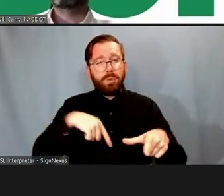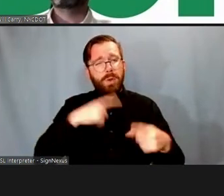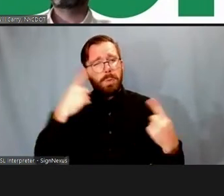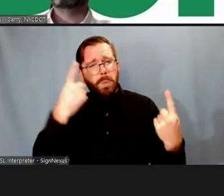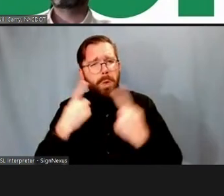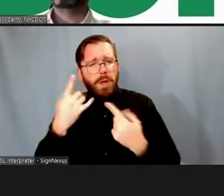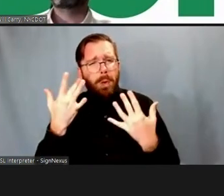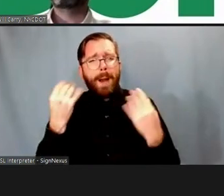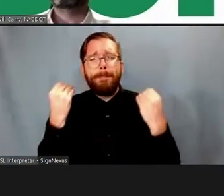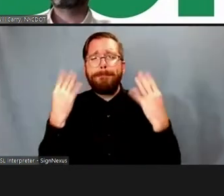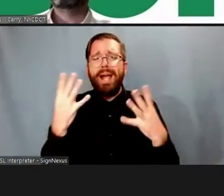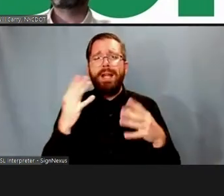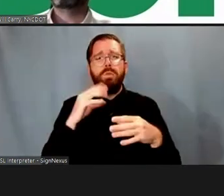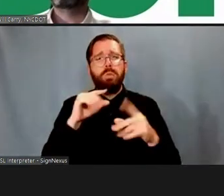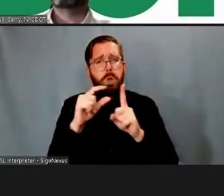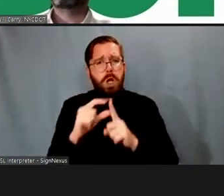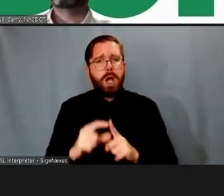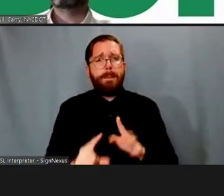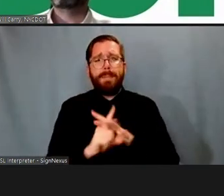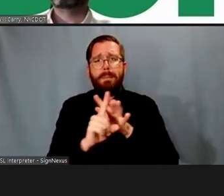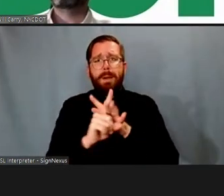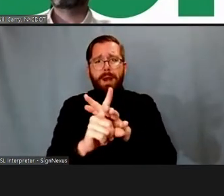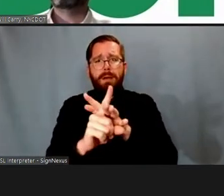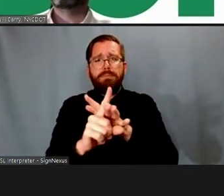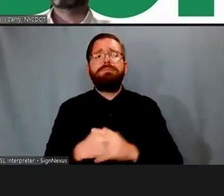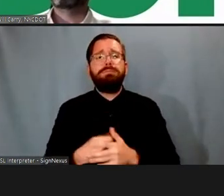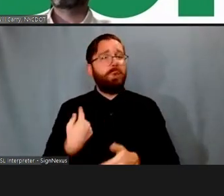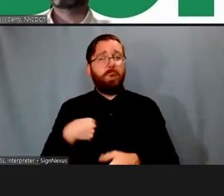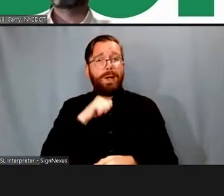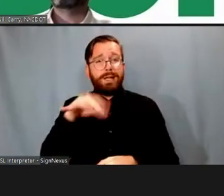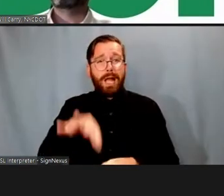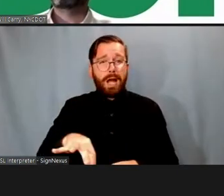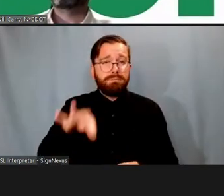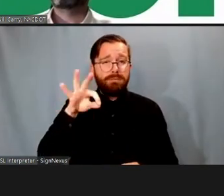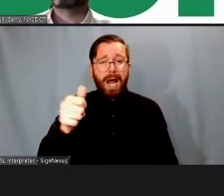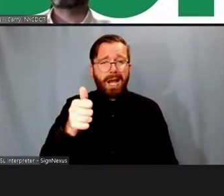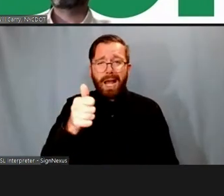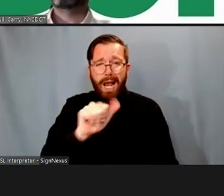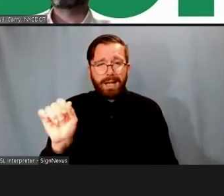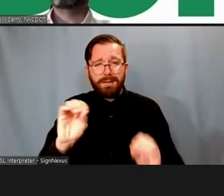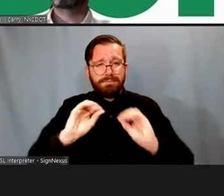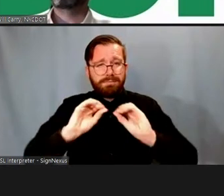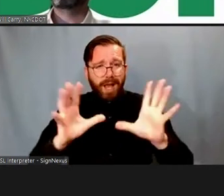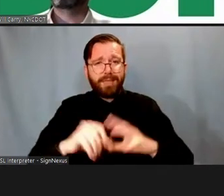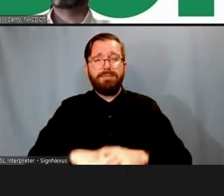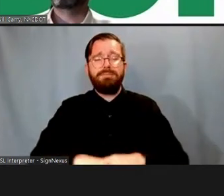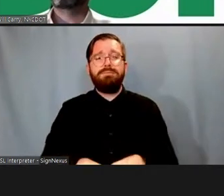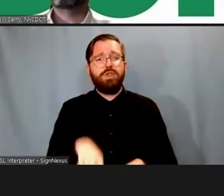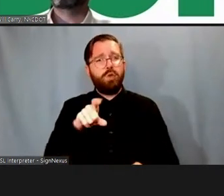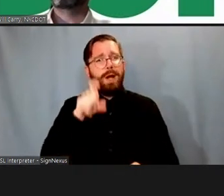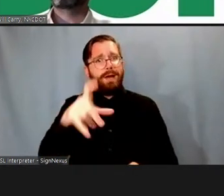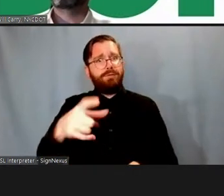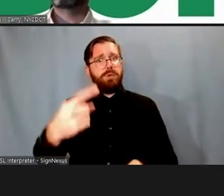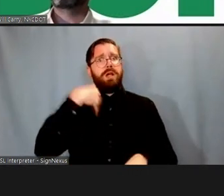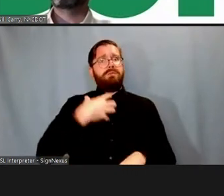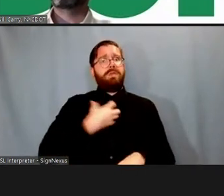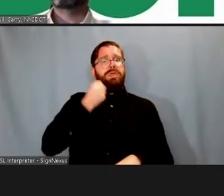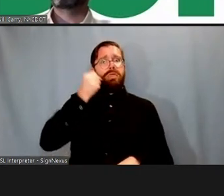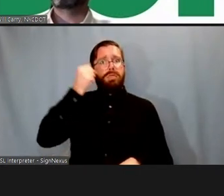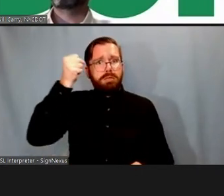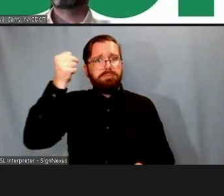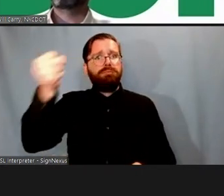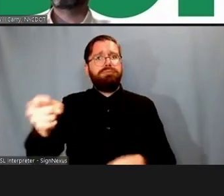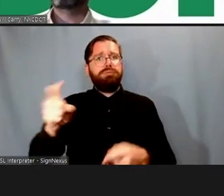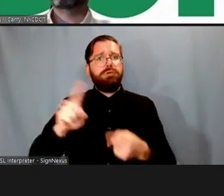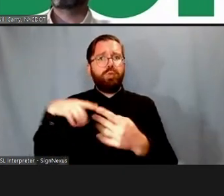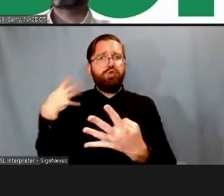danger and i'm not going to take it we're not paying a dime and you're going to have to send an army to come take me to the jail for not paying to come try